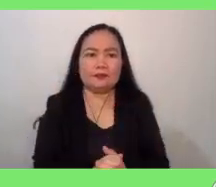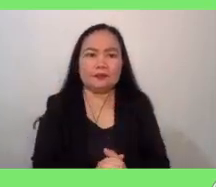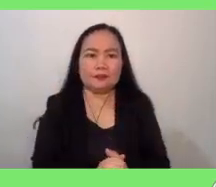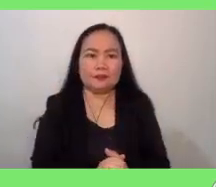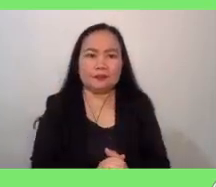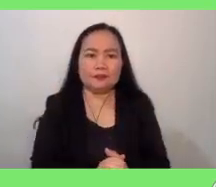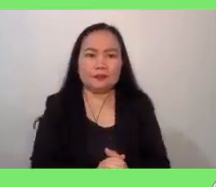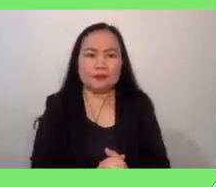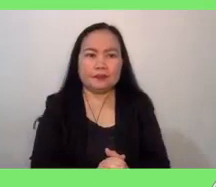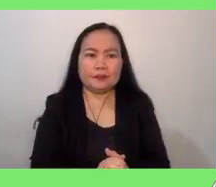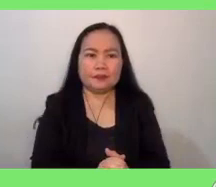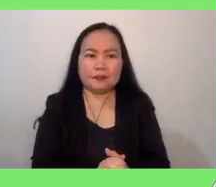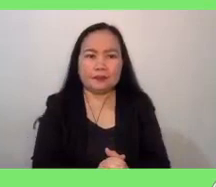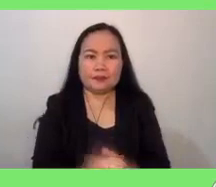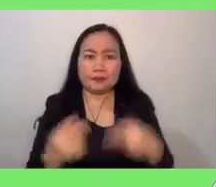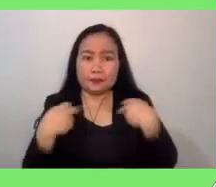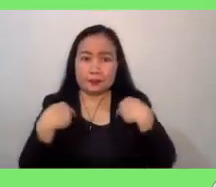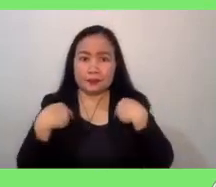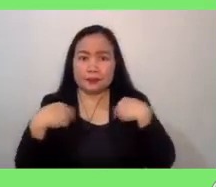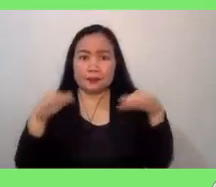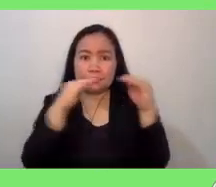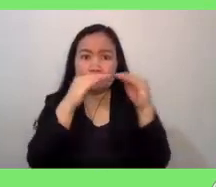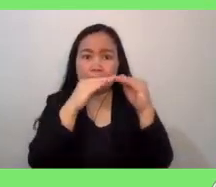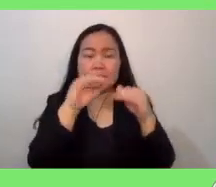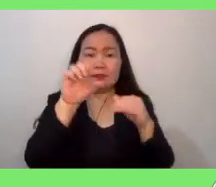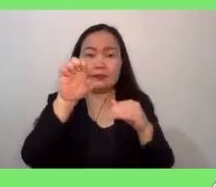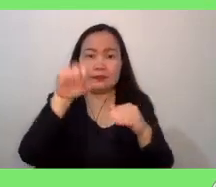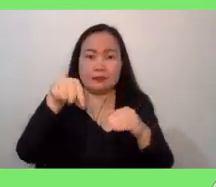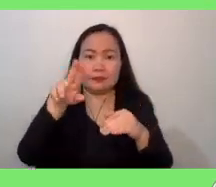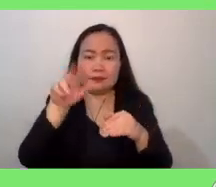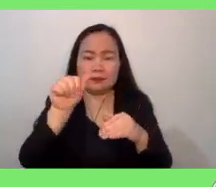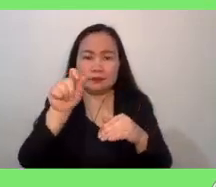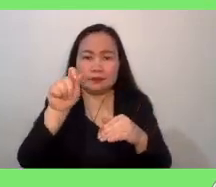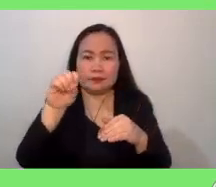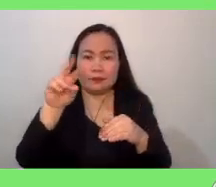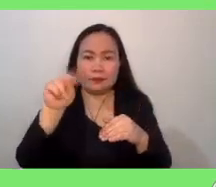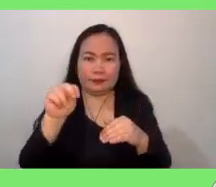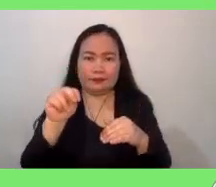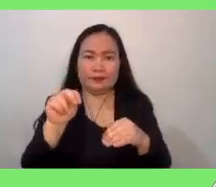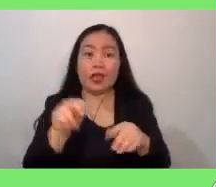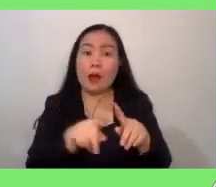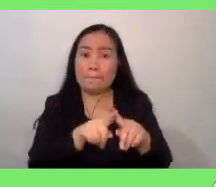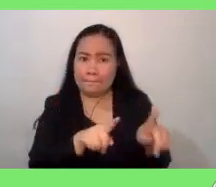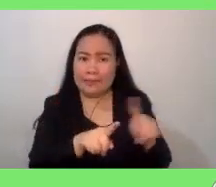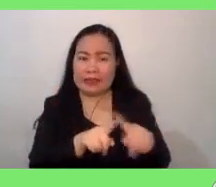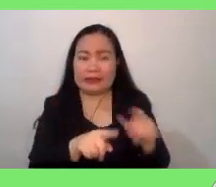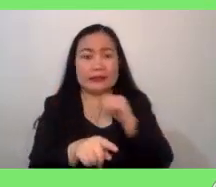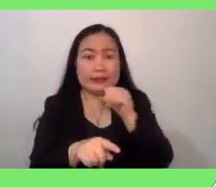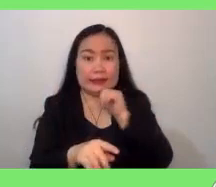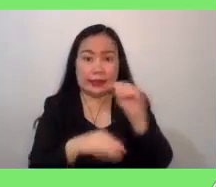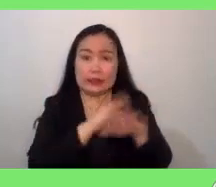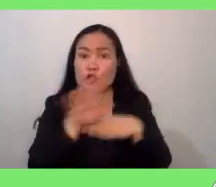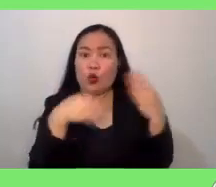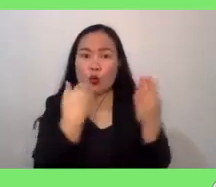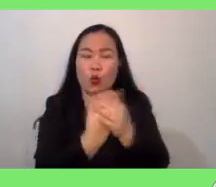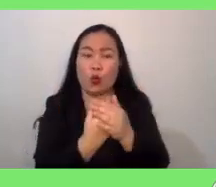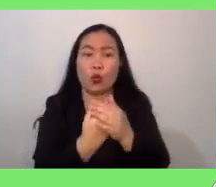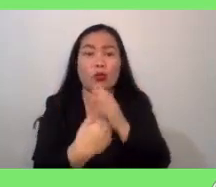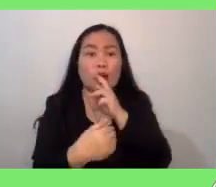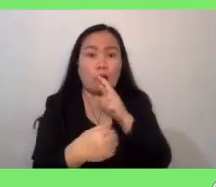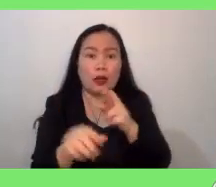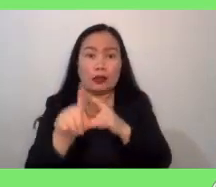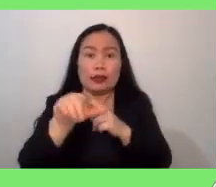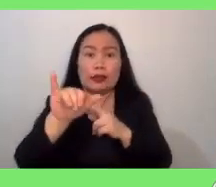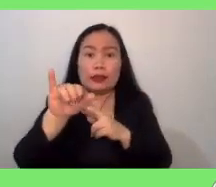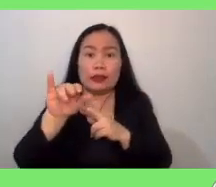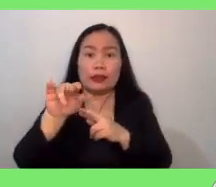are all equations kasi may mga equal signs sila so equations yan. Yun nga lang po, hindi po lahat